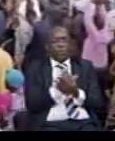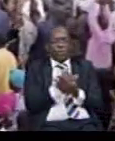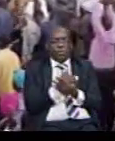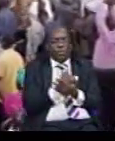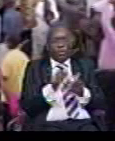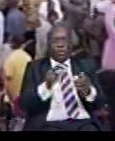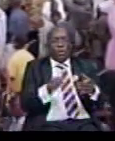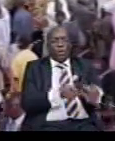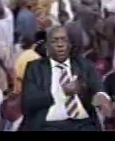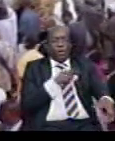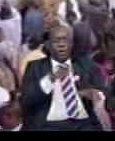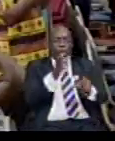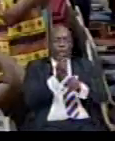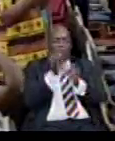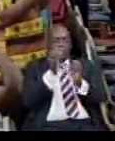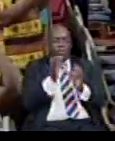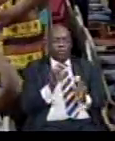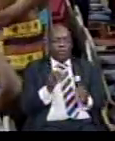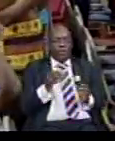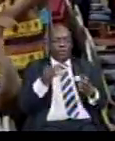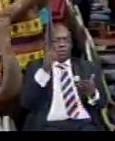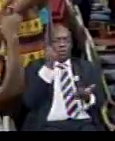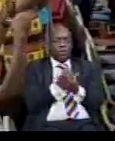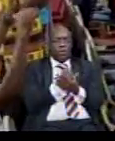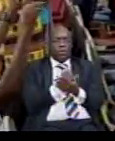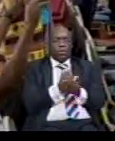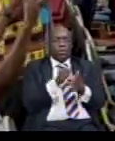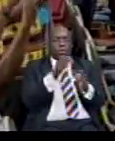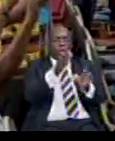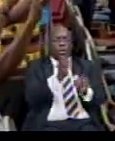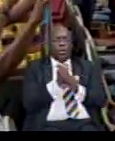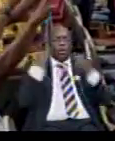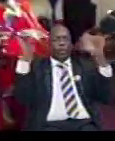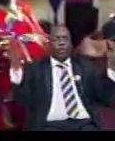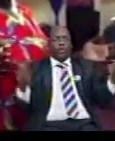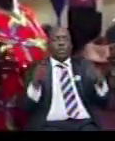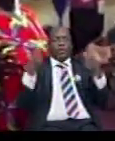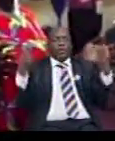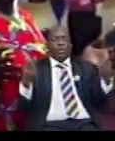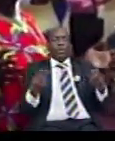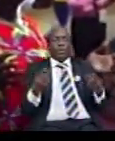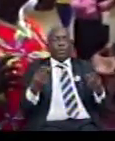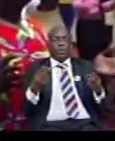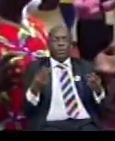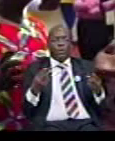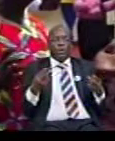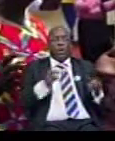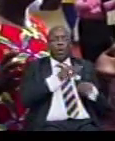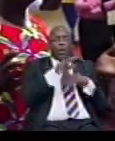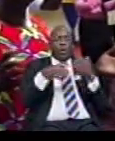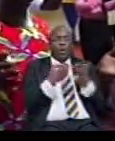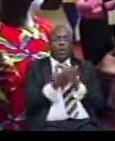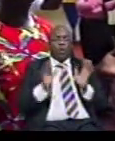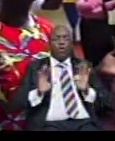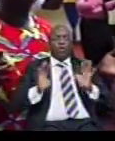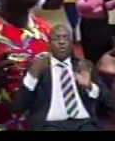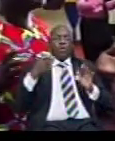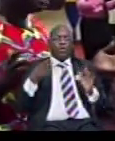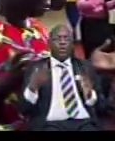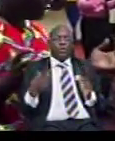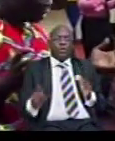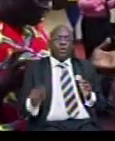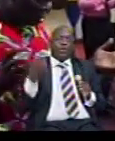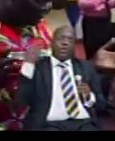long achievement, long victory, and all the fears of the past.